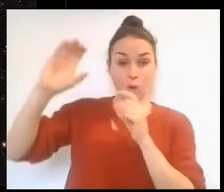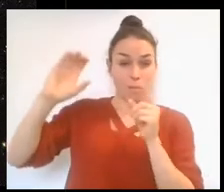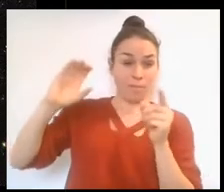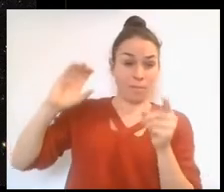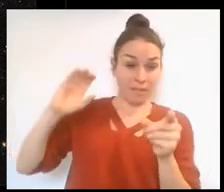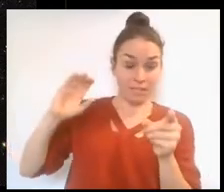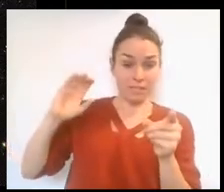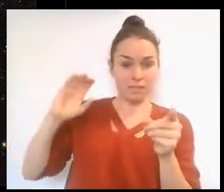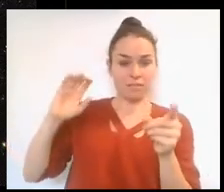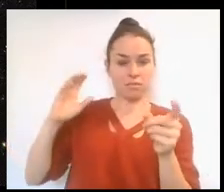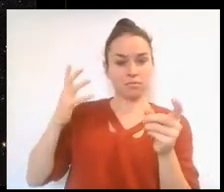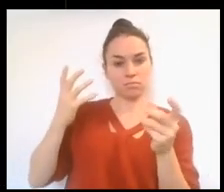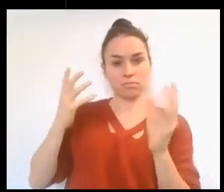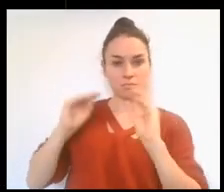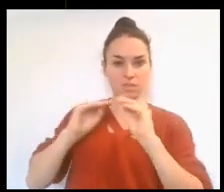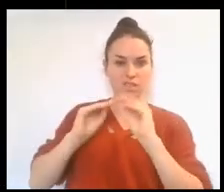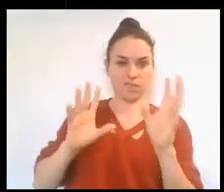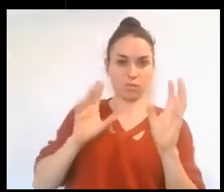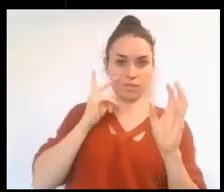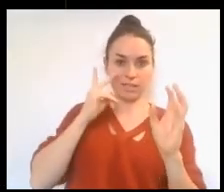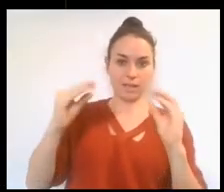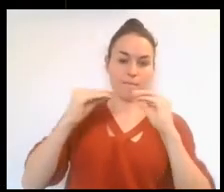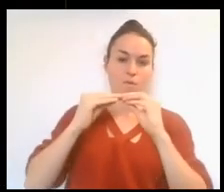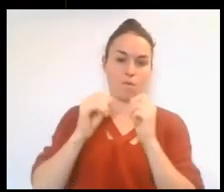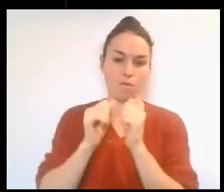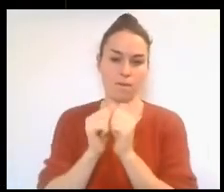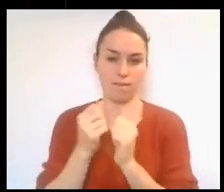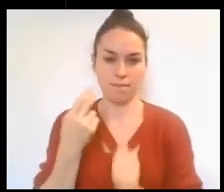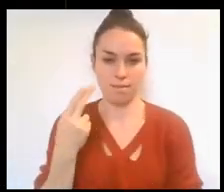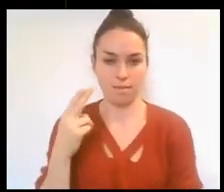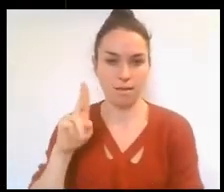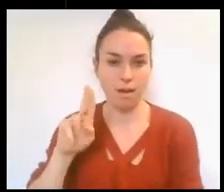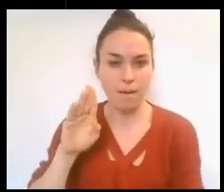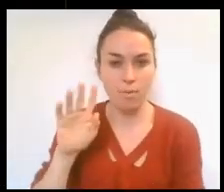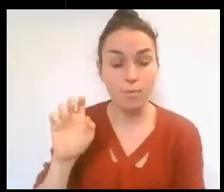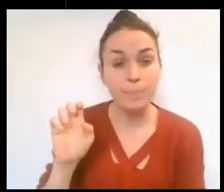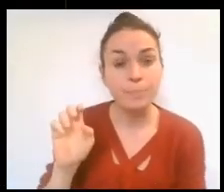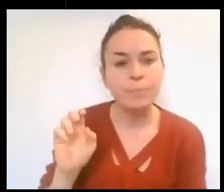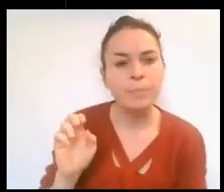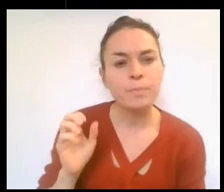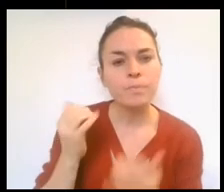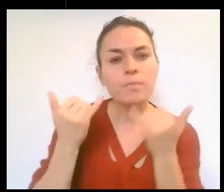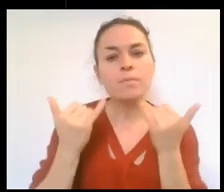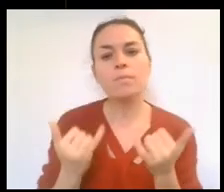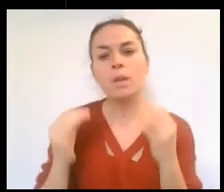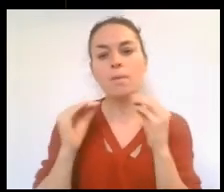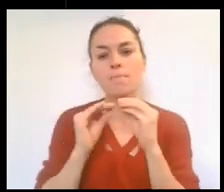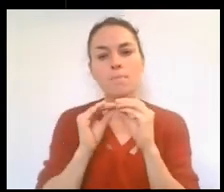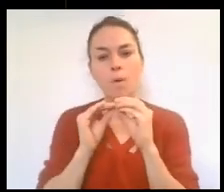So let's take a little more detailed look, actually, at